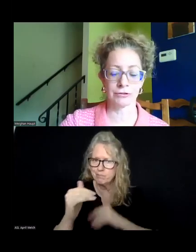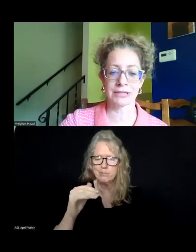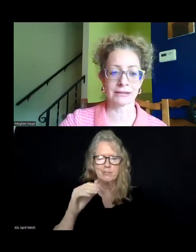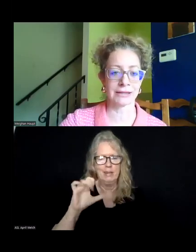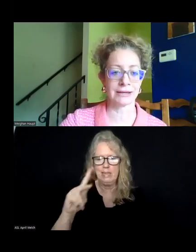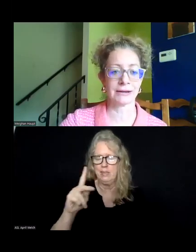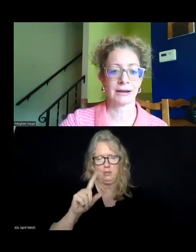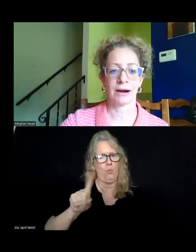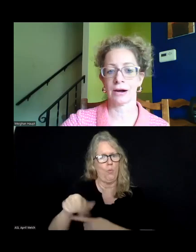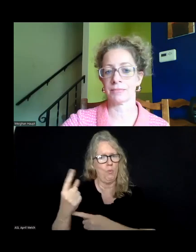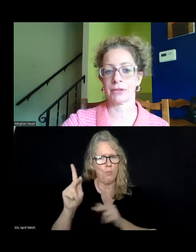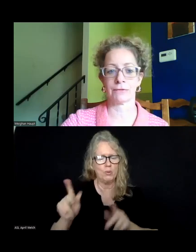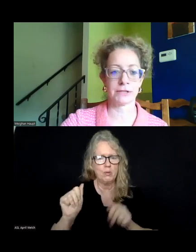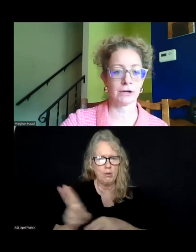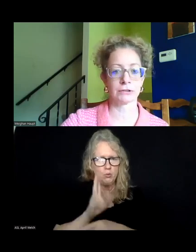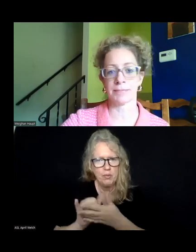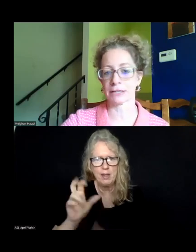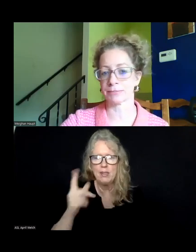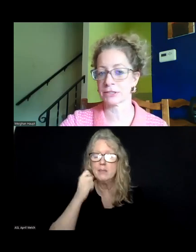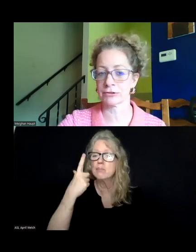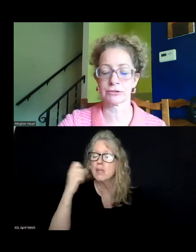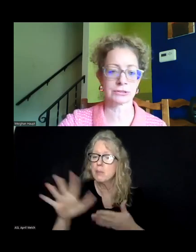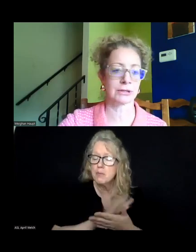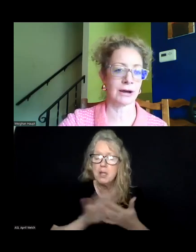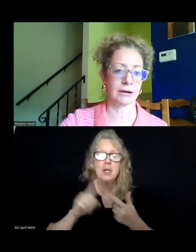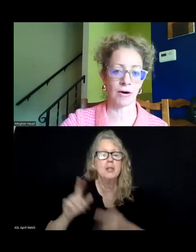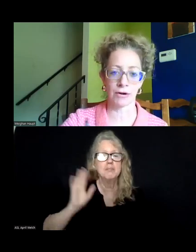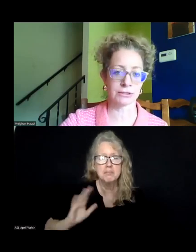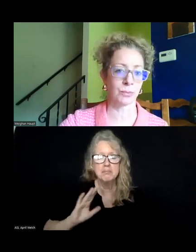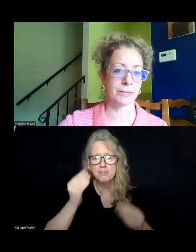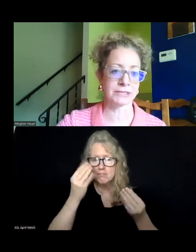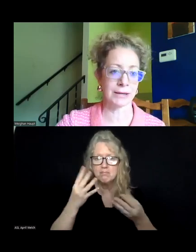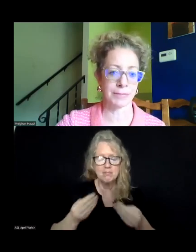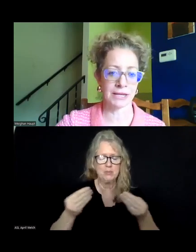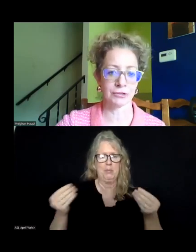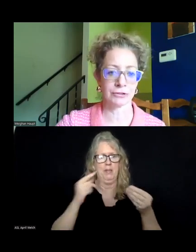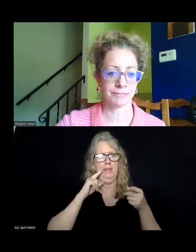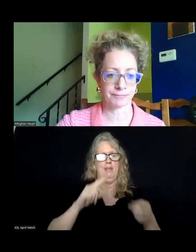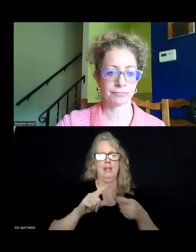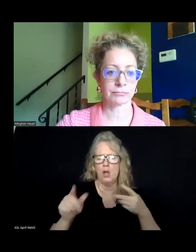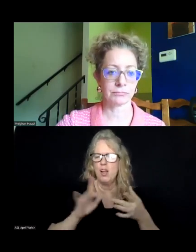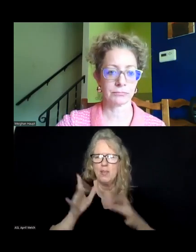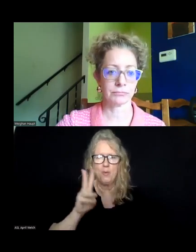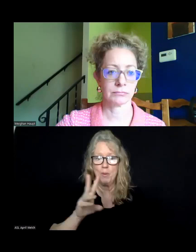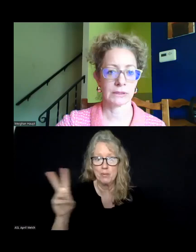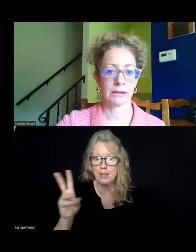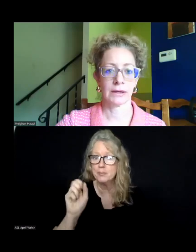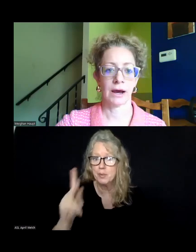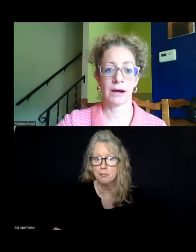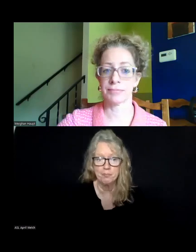that should use that link. There are videos and past materials on this website page.